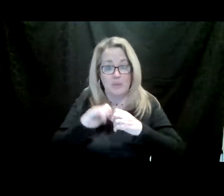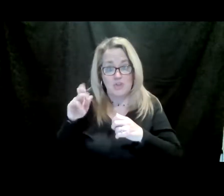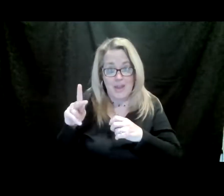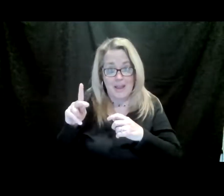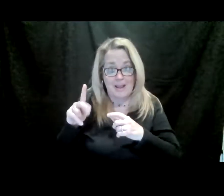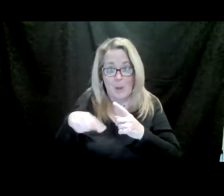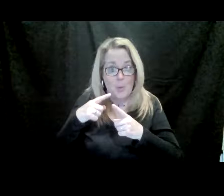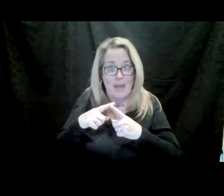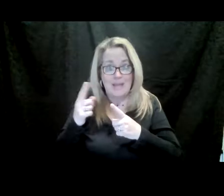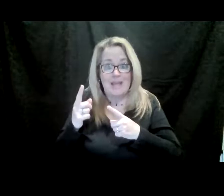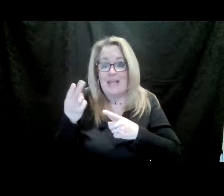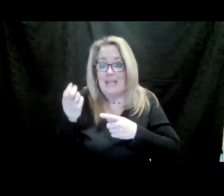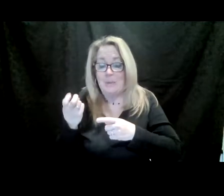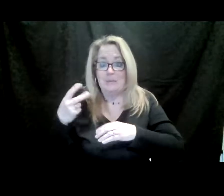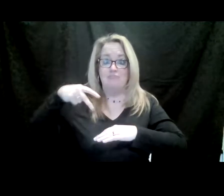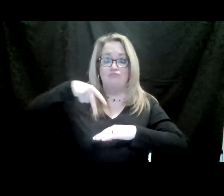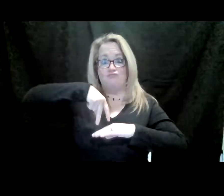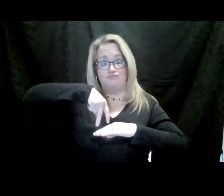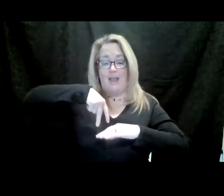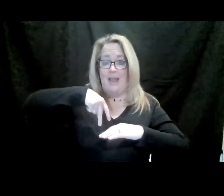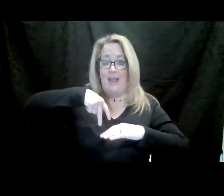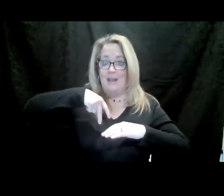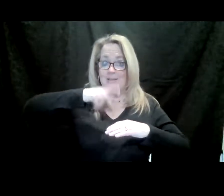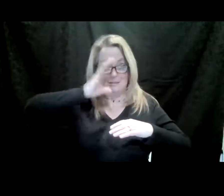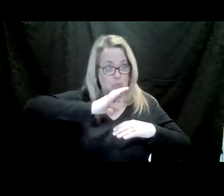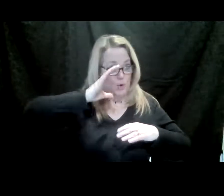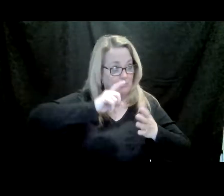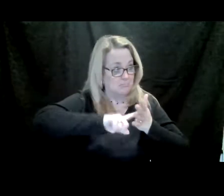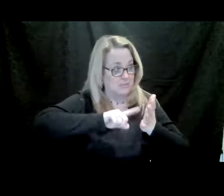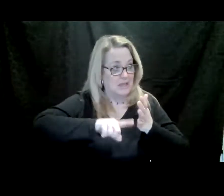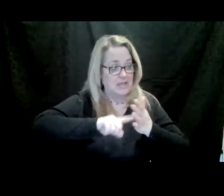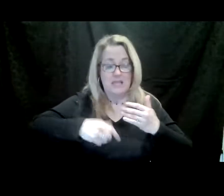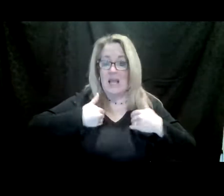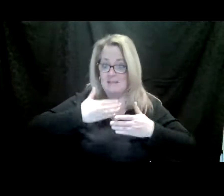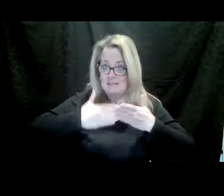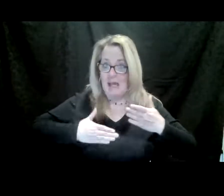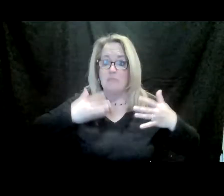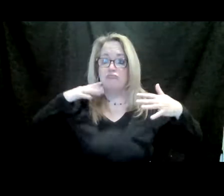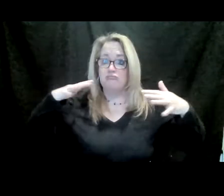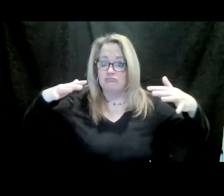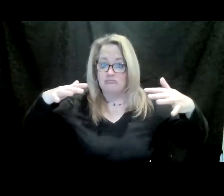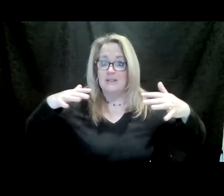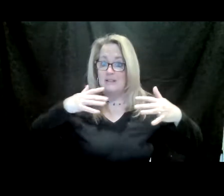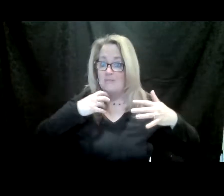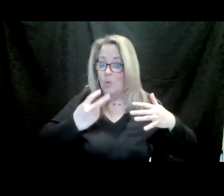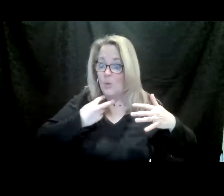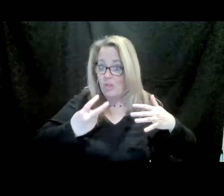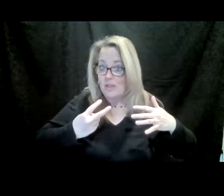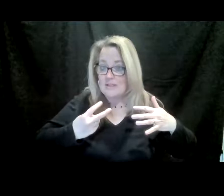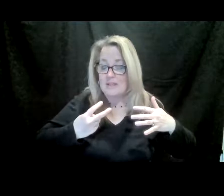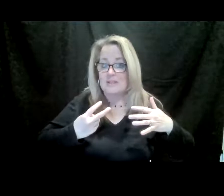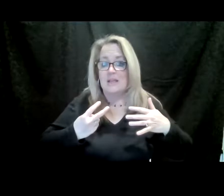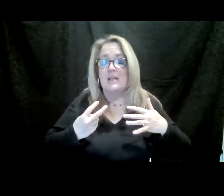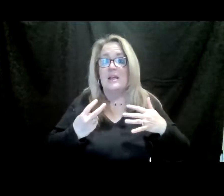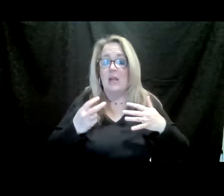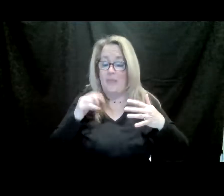was upright and he was exploring. He kind of emitted some kinds of vocalizations, which then can actually, now they were